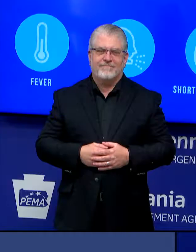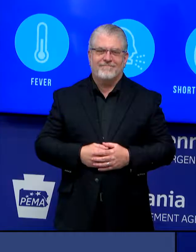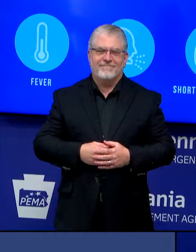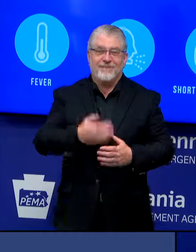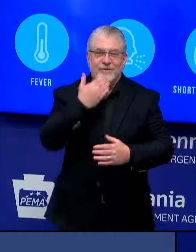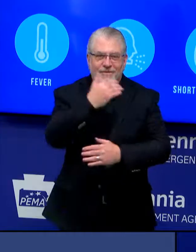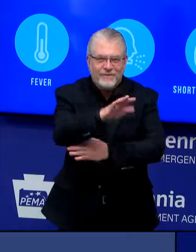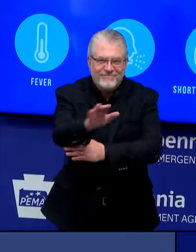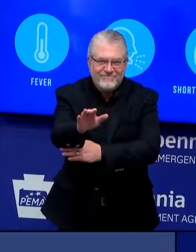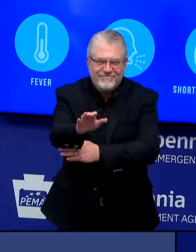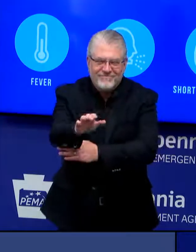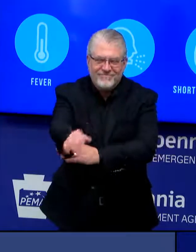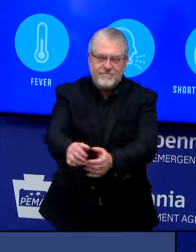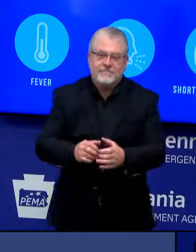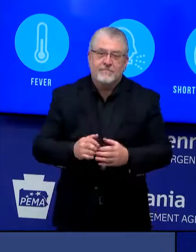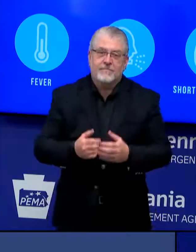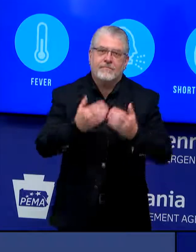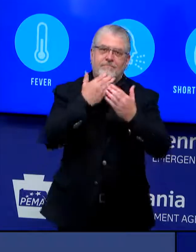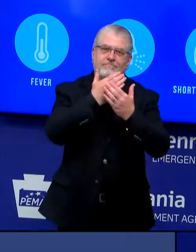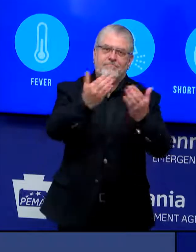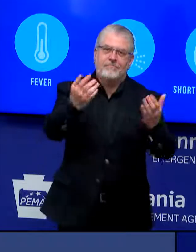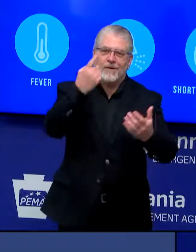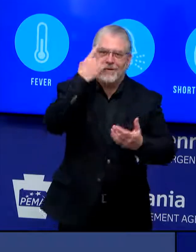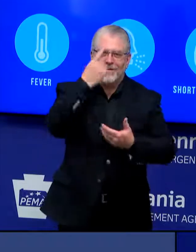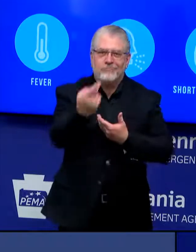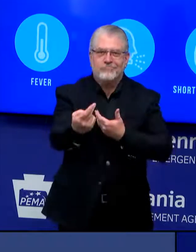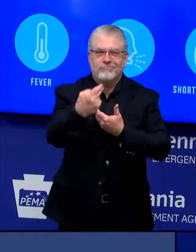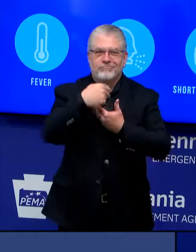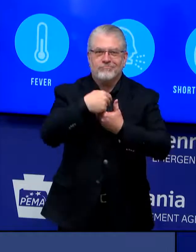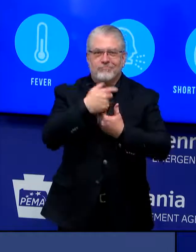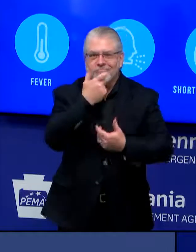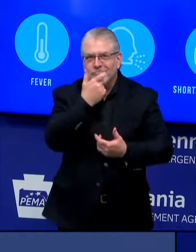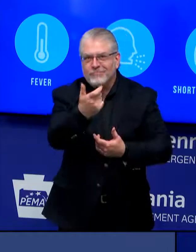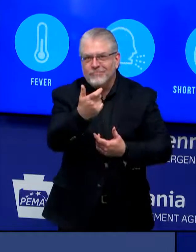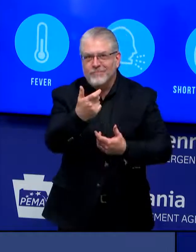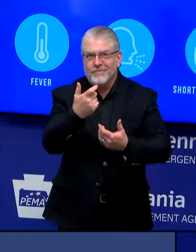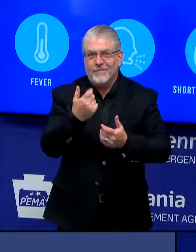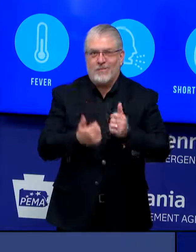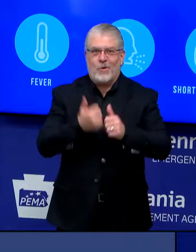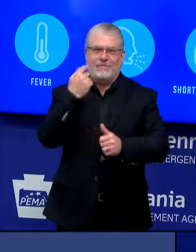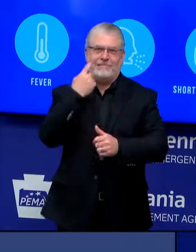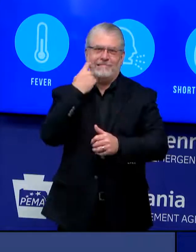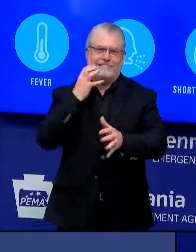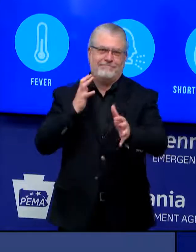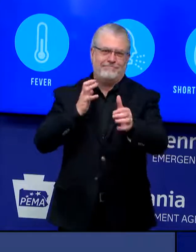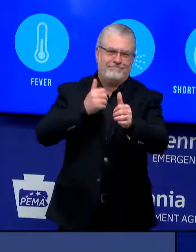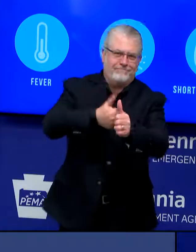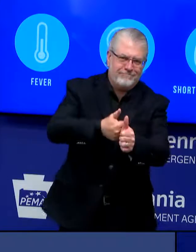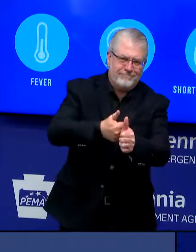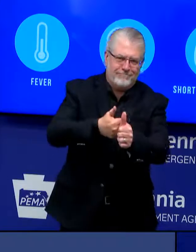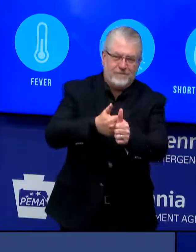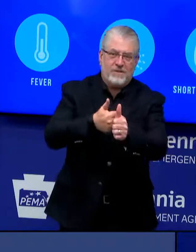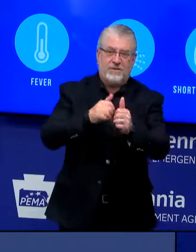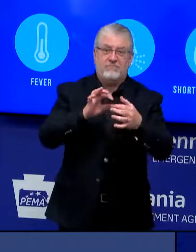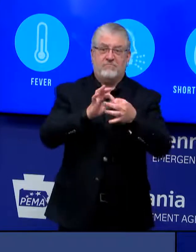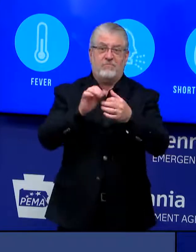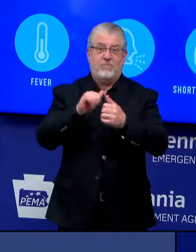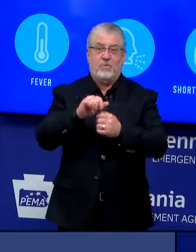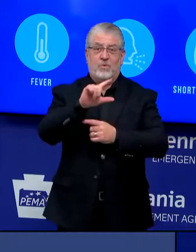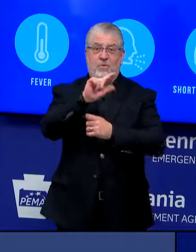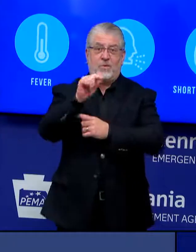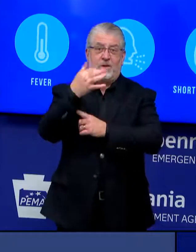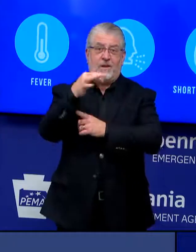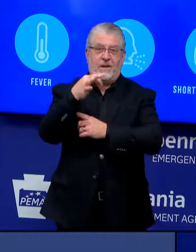Good afternoon, and thank you for joining us today for the latest update on the 2019